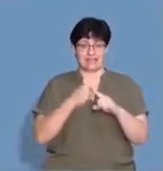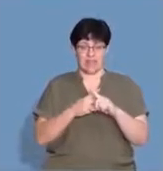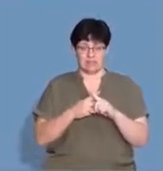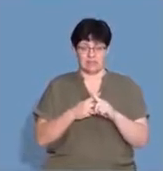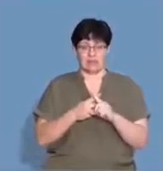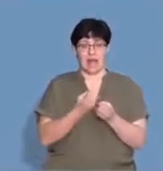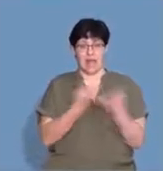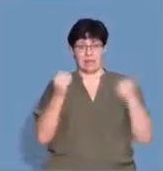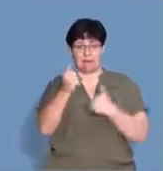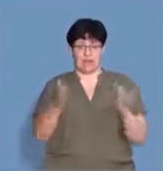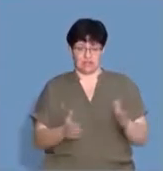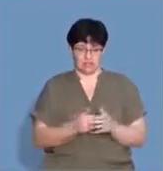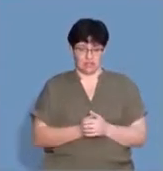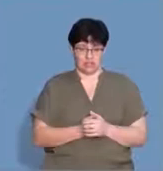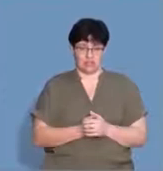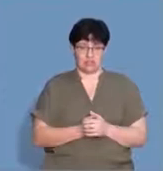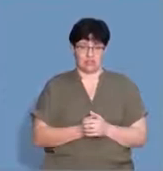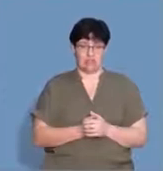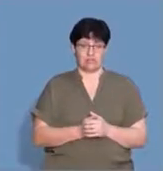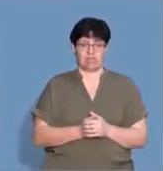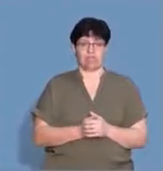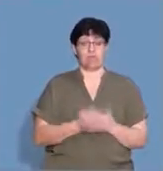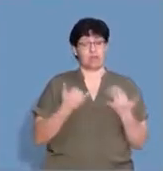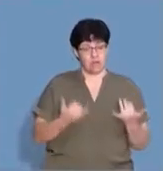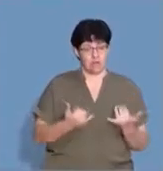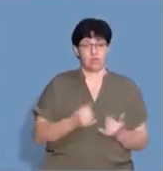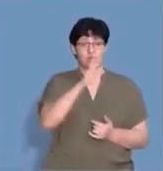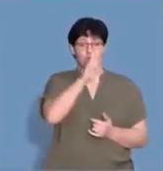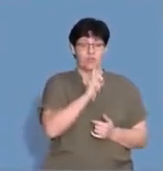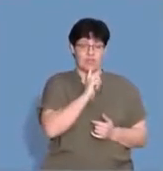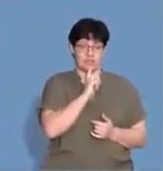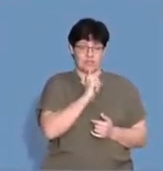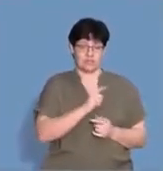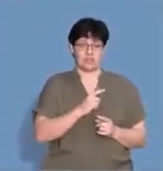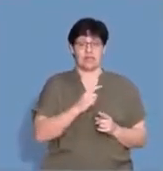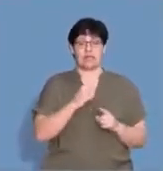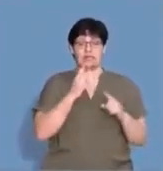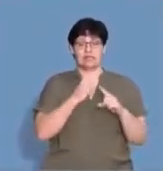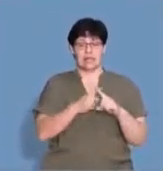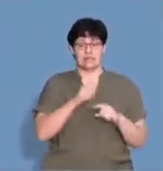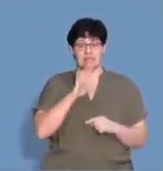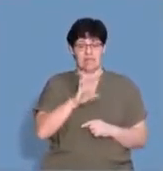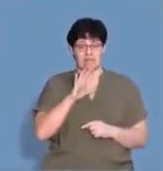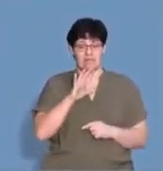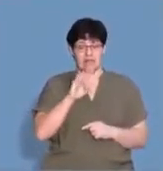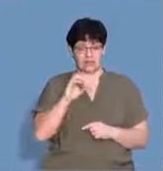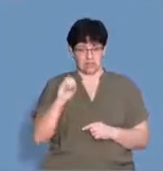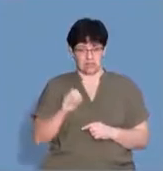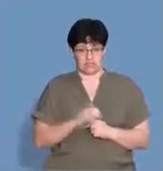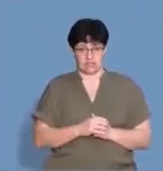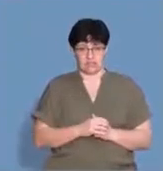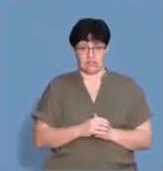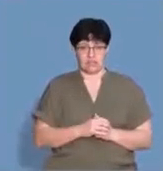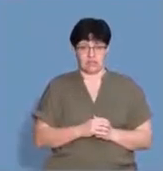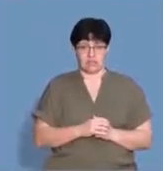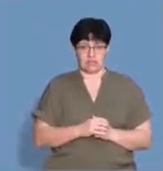times the number of packages. So in this case, it was 2,000 Rand times 500. I'm going to put this in